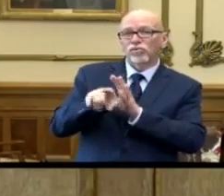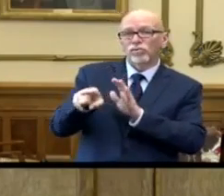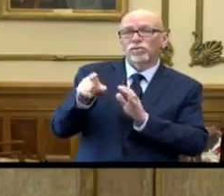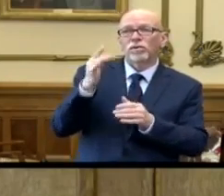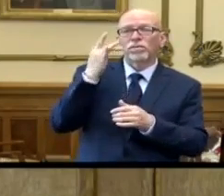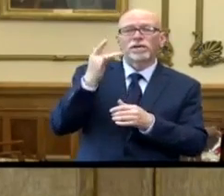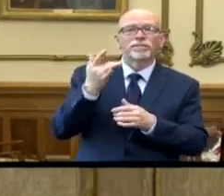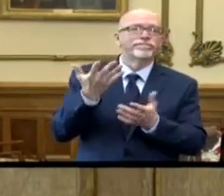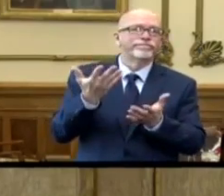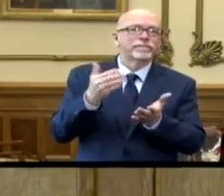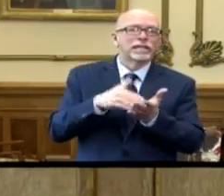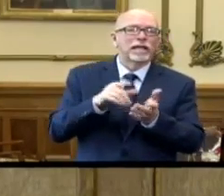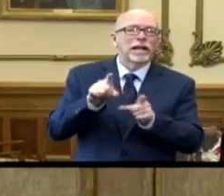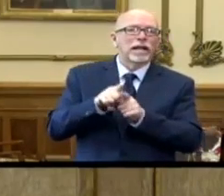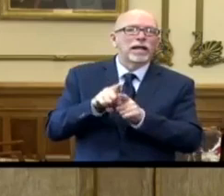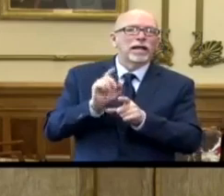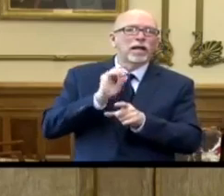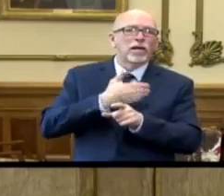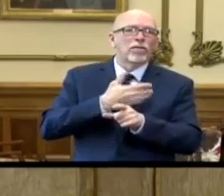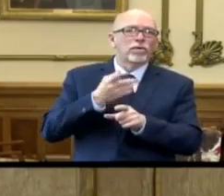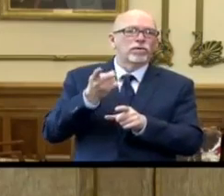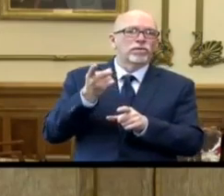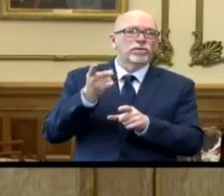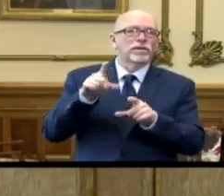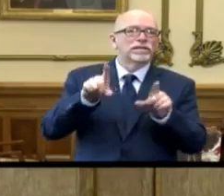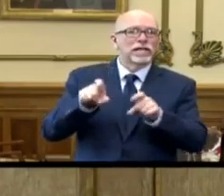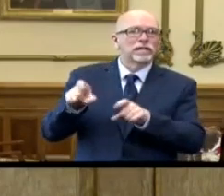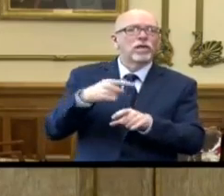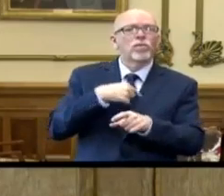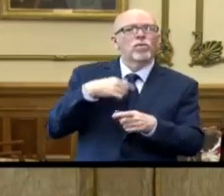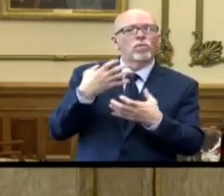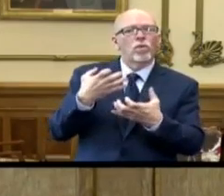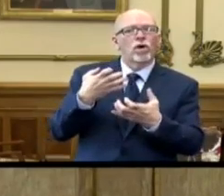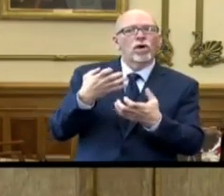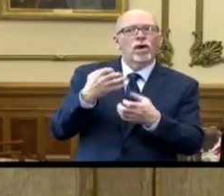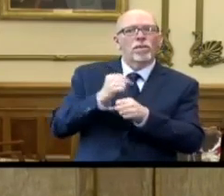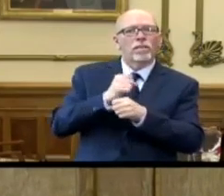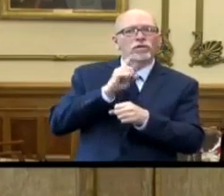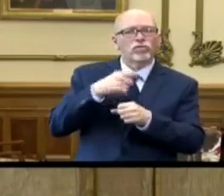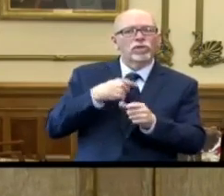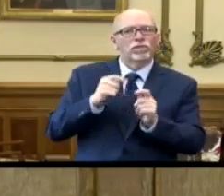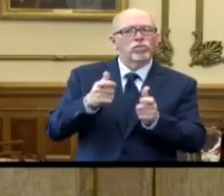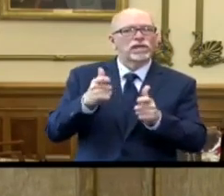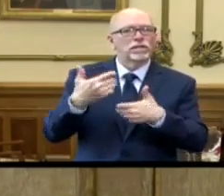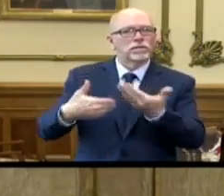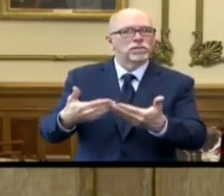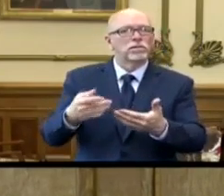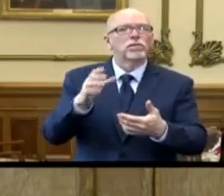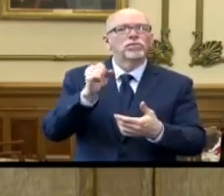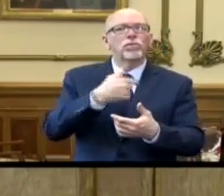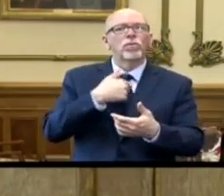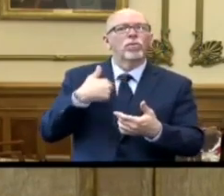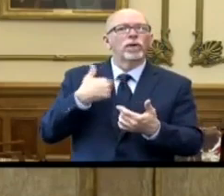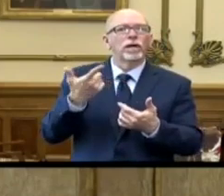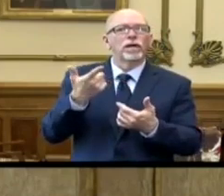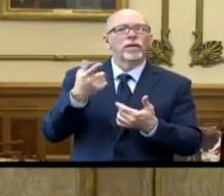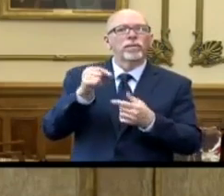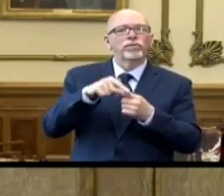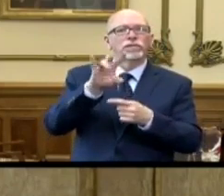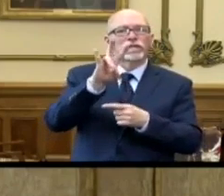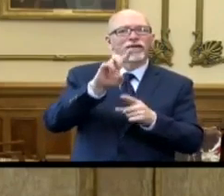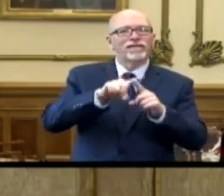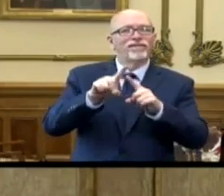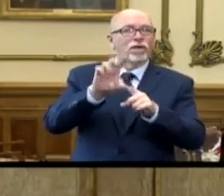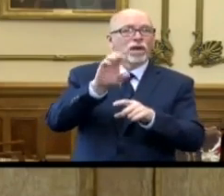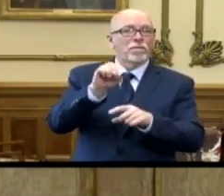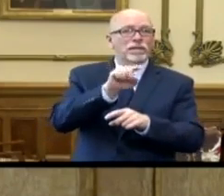the fact, again, just like our testing, we wanted to stand this up very, very quickly. So what we did was we went to seven